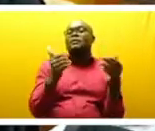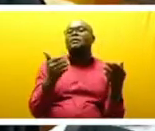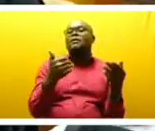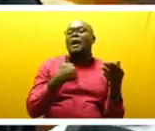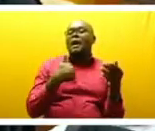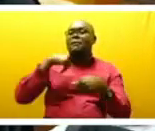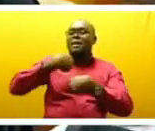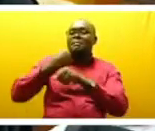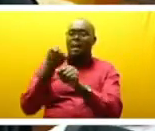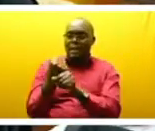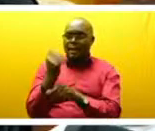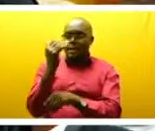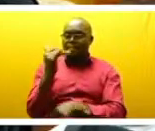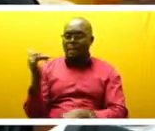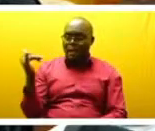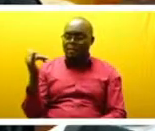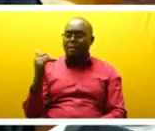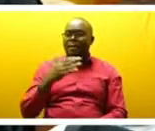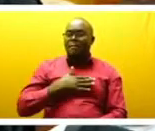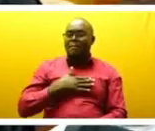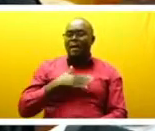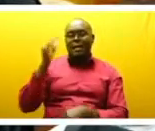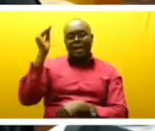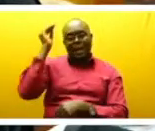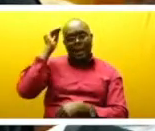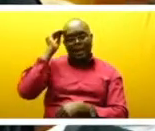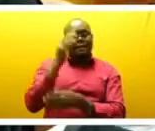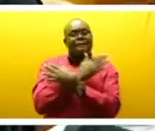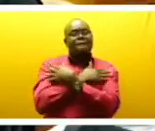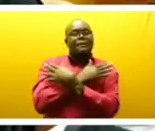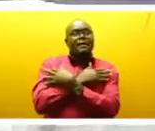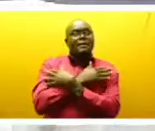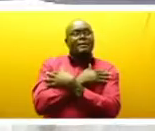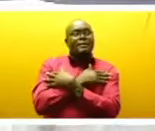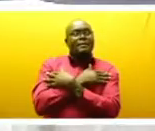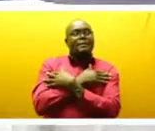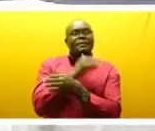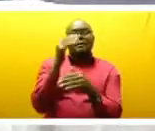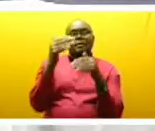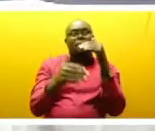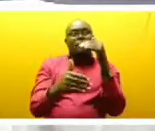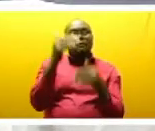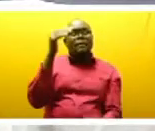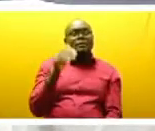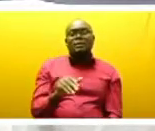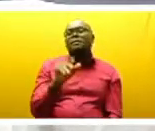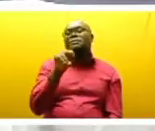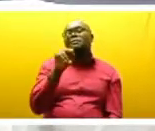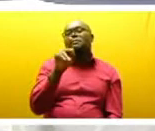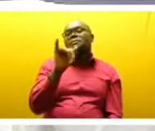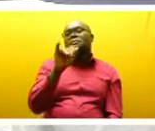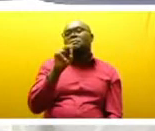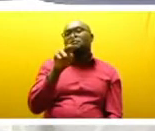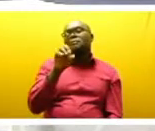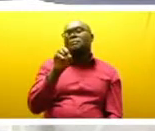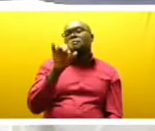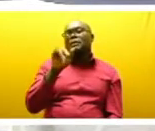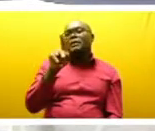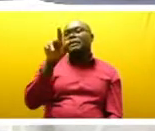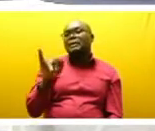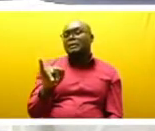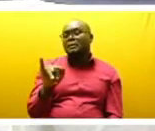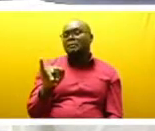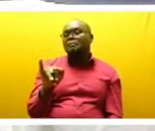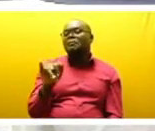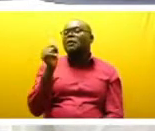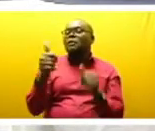made by my learned friend, Professor Kindiki, just a few minutes ago, and which